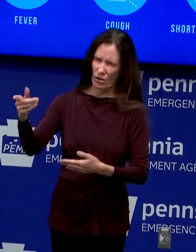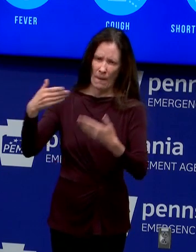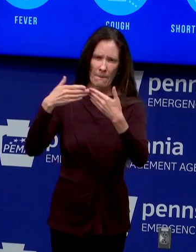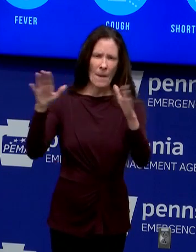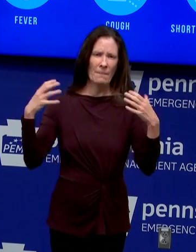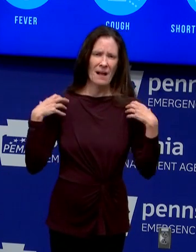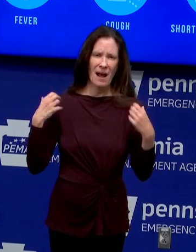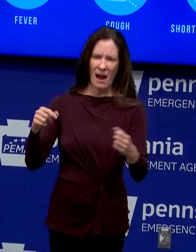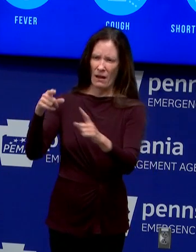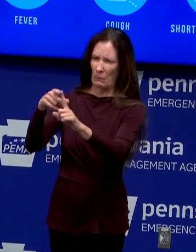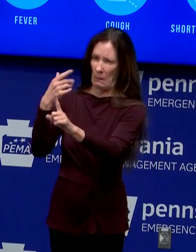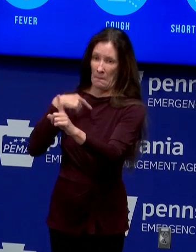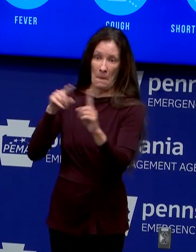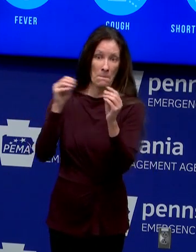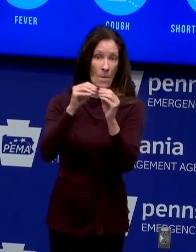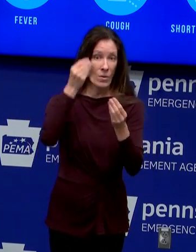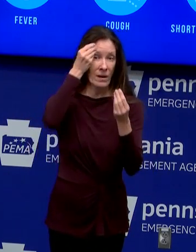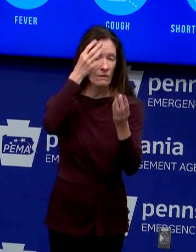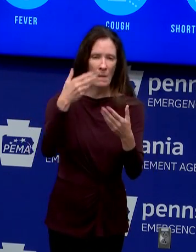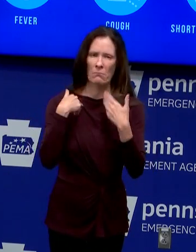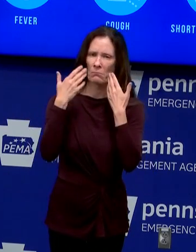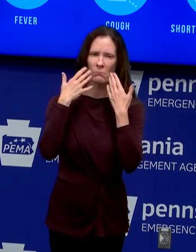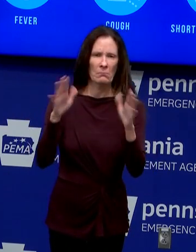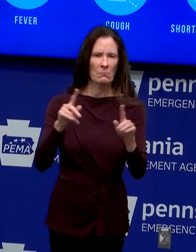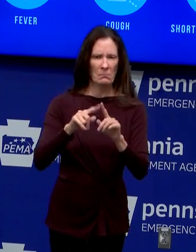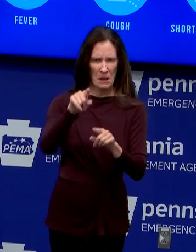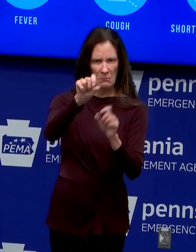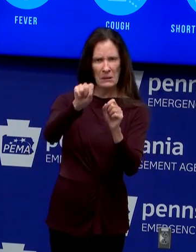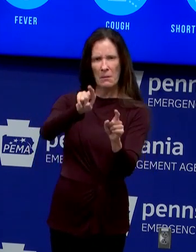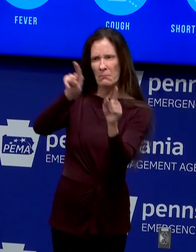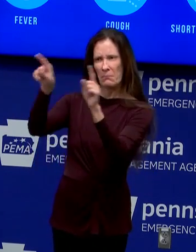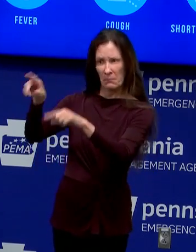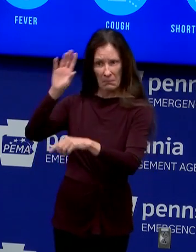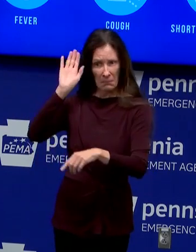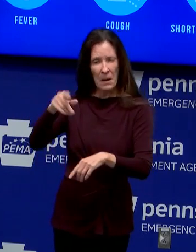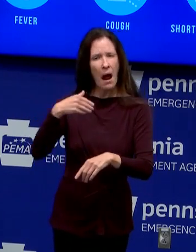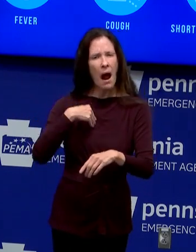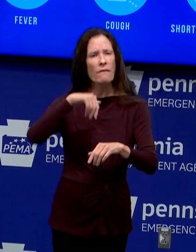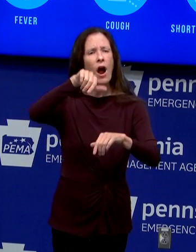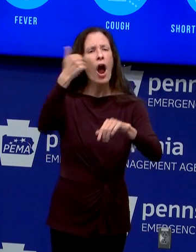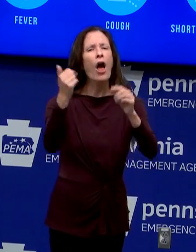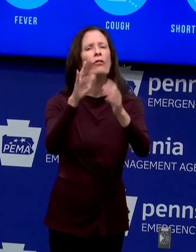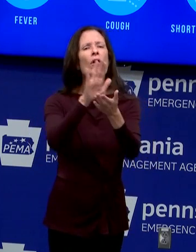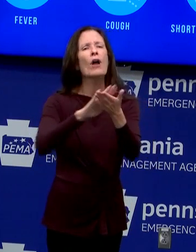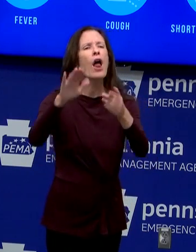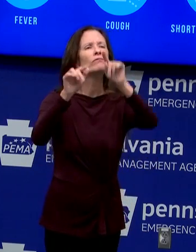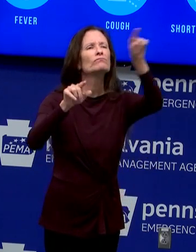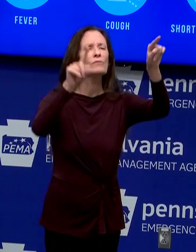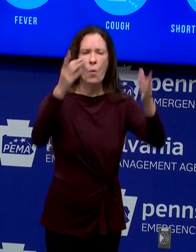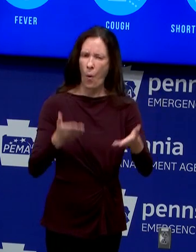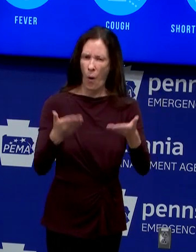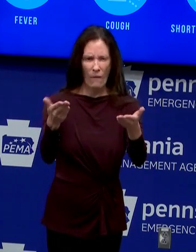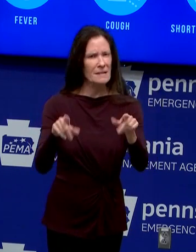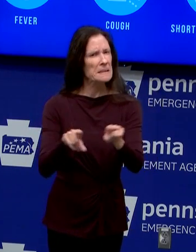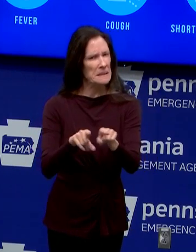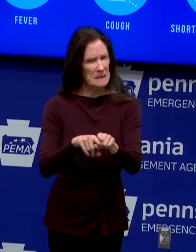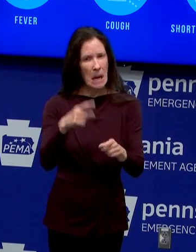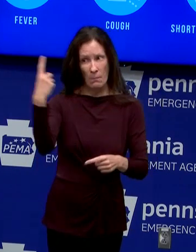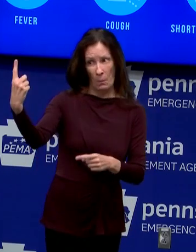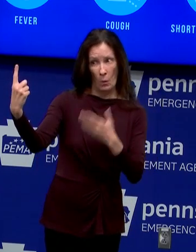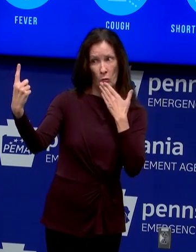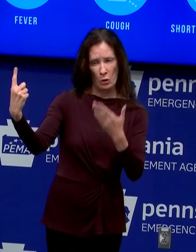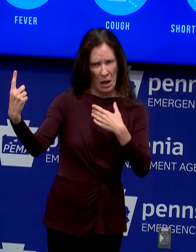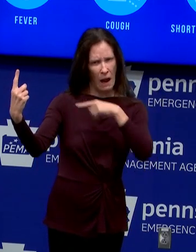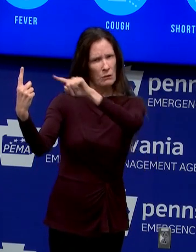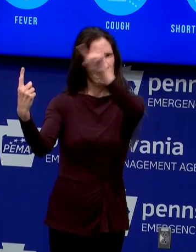specific details about it. But I wouldn't recommend one course over any other course. From Lehigh Valley Live, will the health department